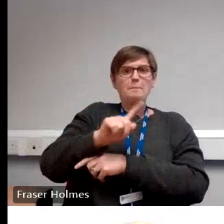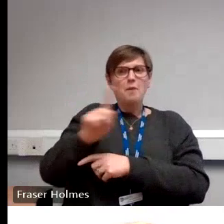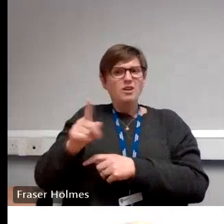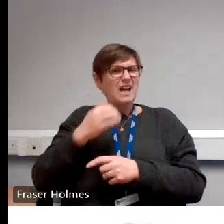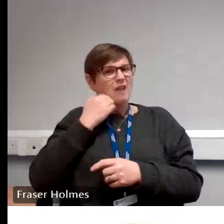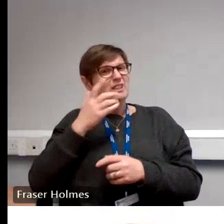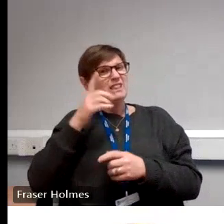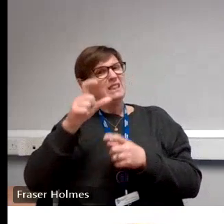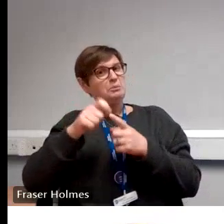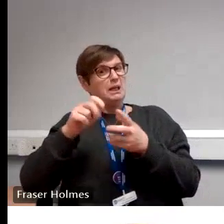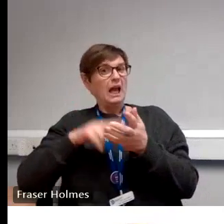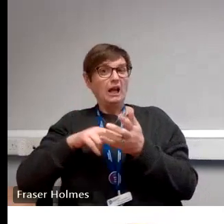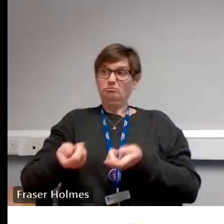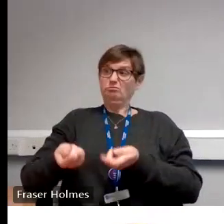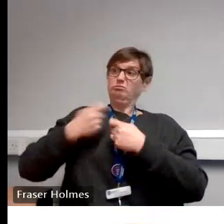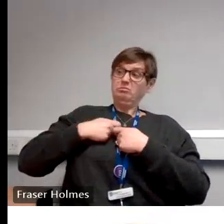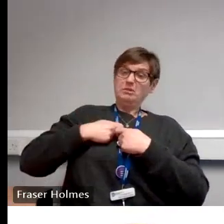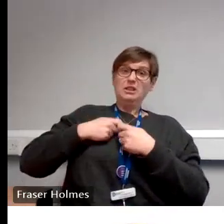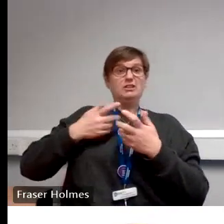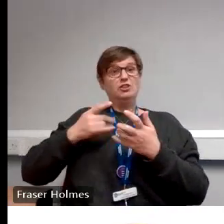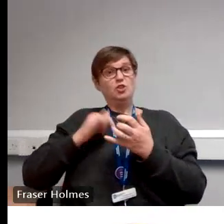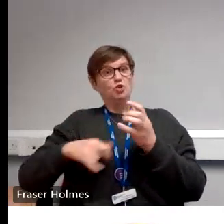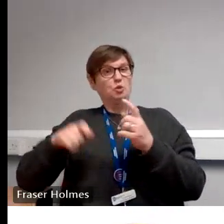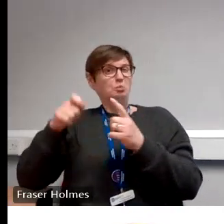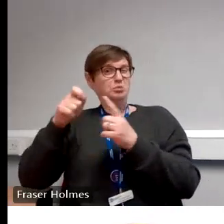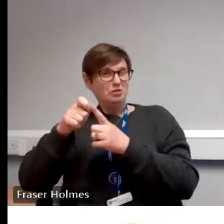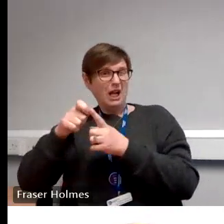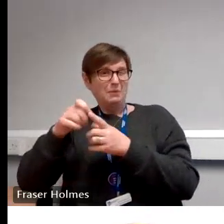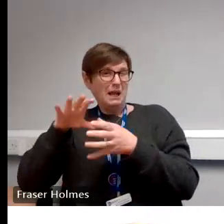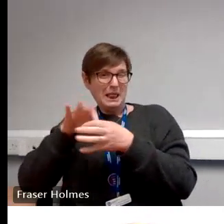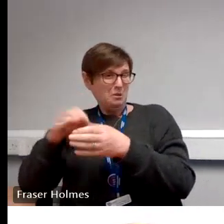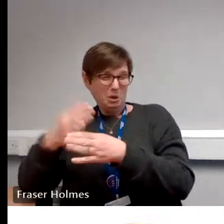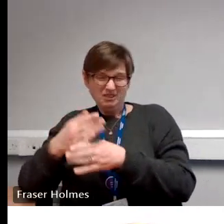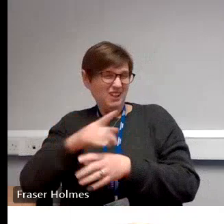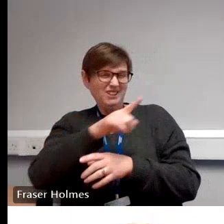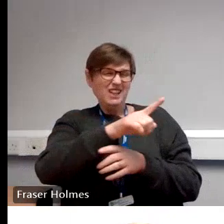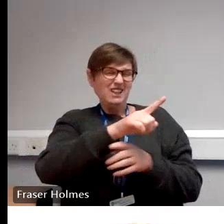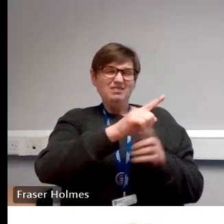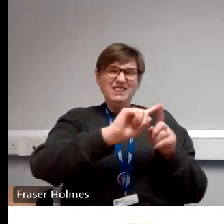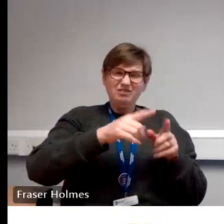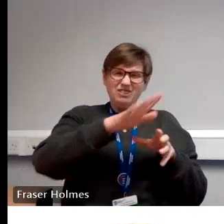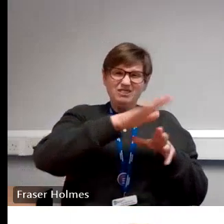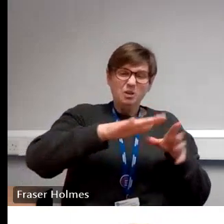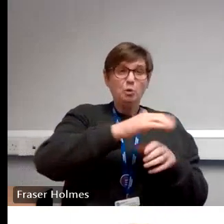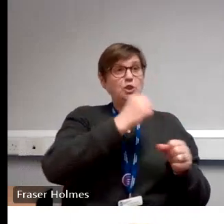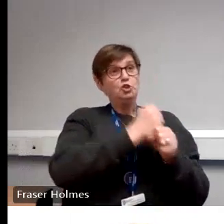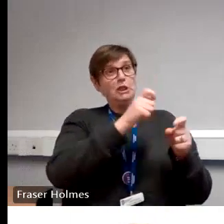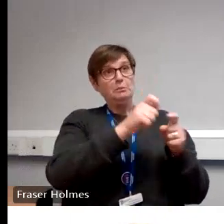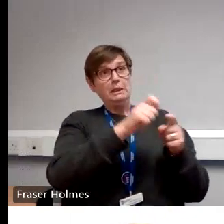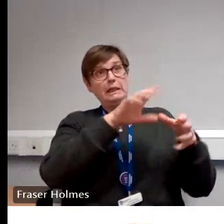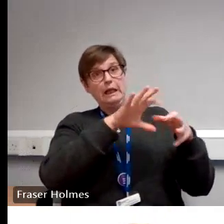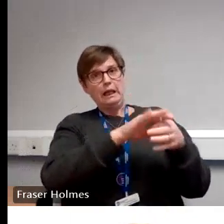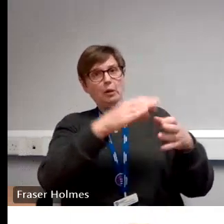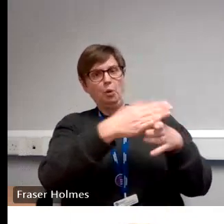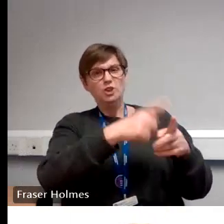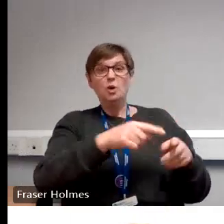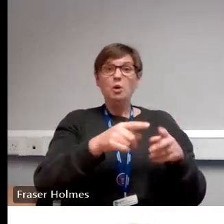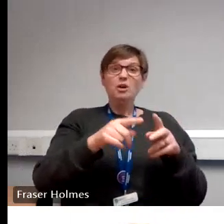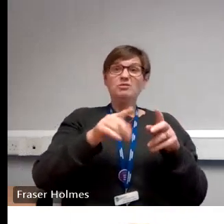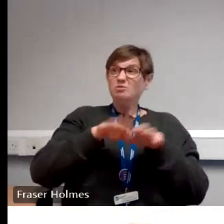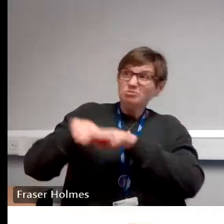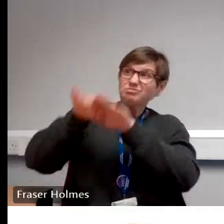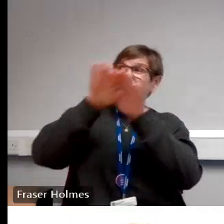them social prescribing link workers. So in Erewash, for example, they will call them the GP link workers. So there isn't like a universal job title